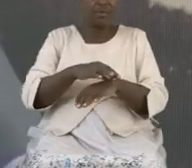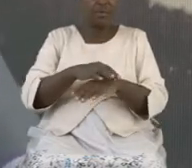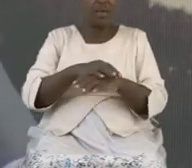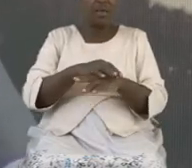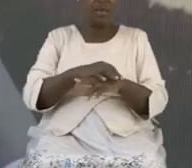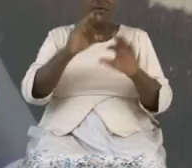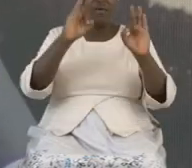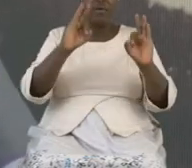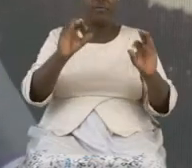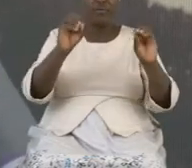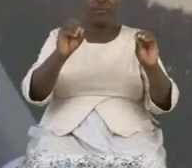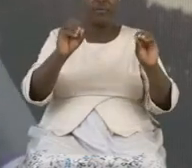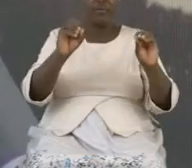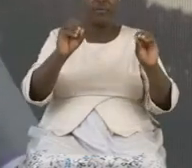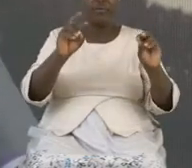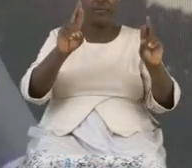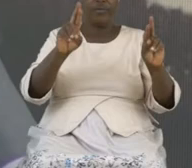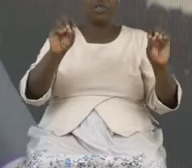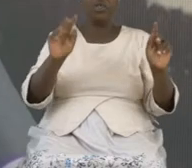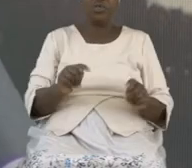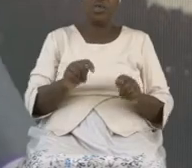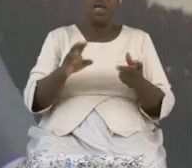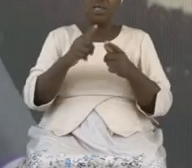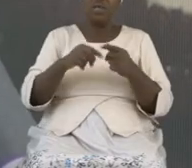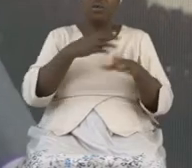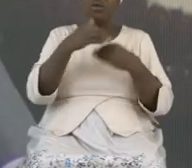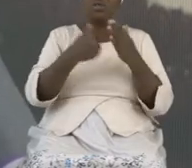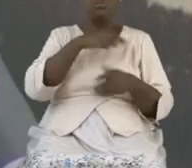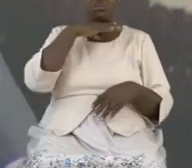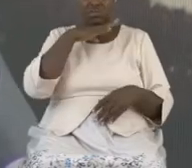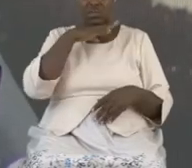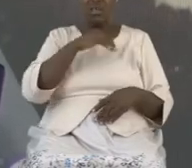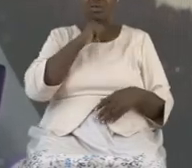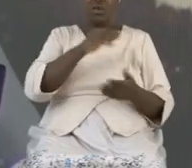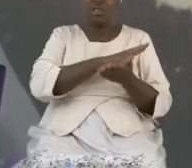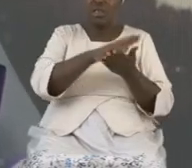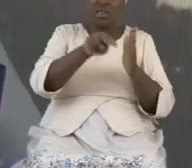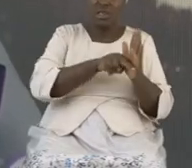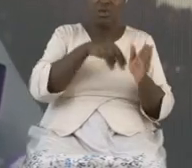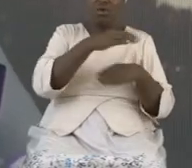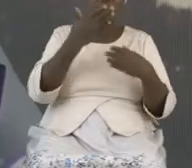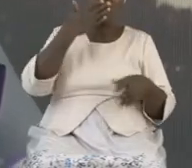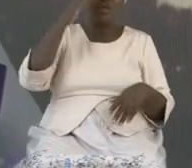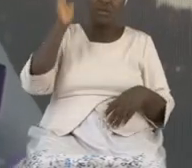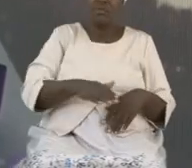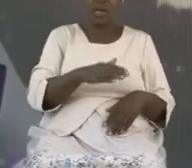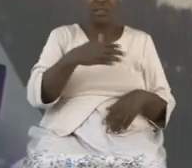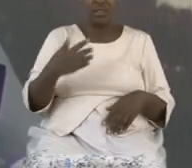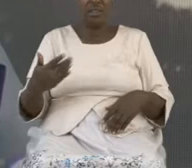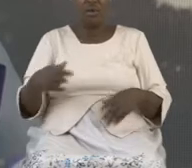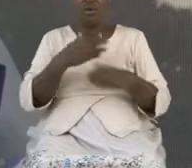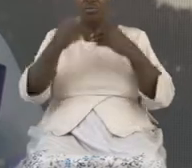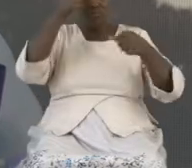uncleanness, inordinate affection, evil concupiscence, covetousness, which